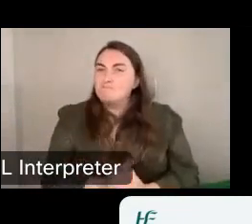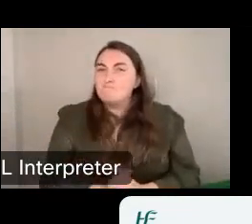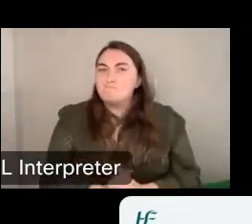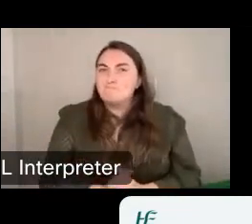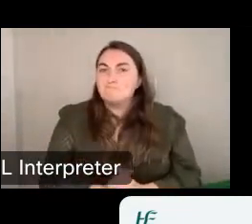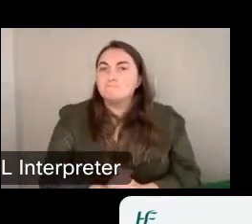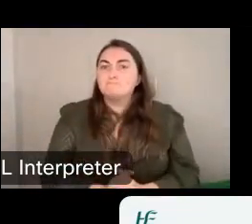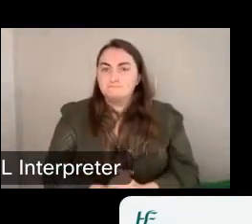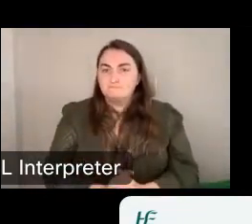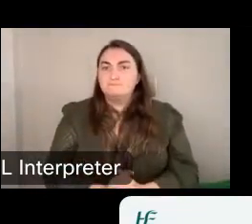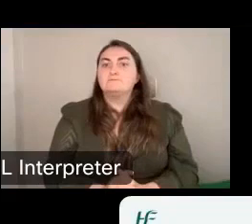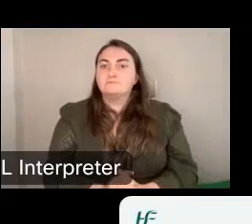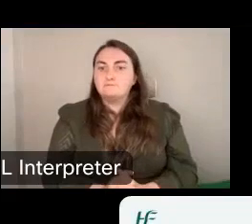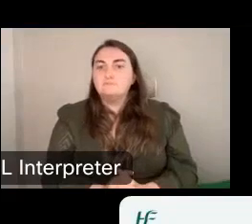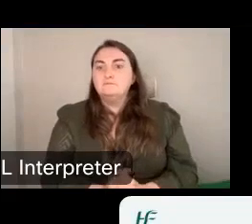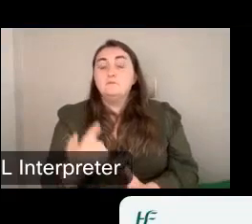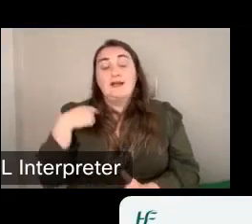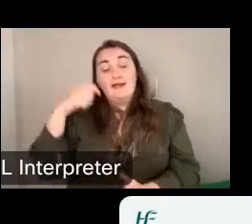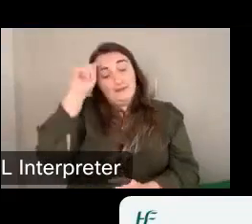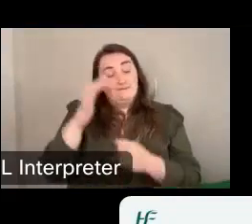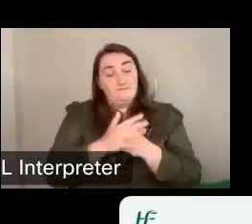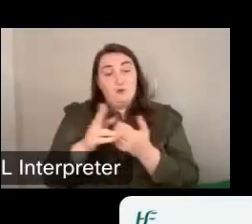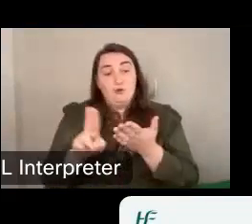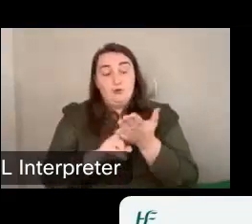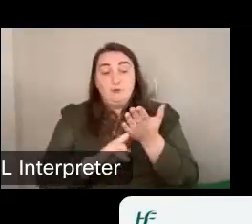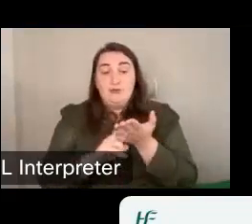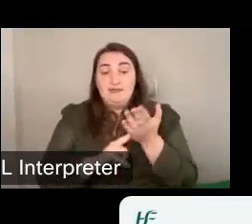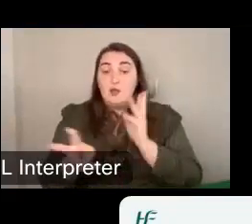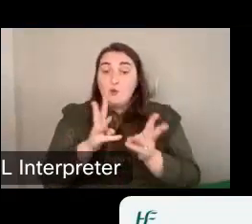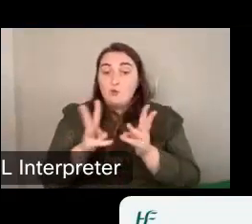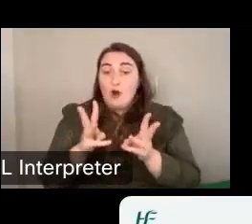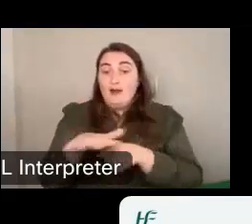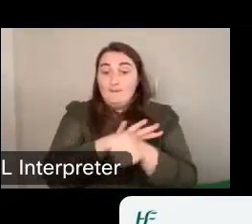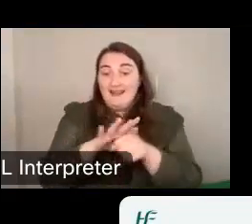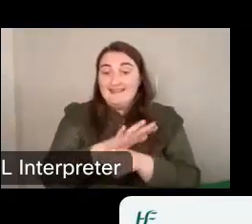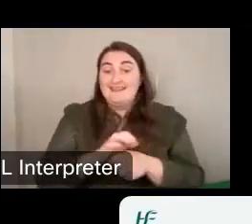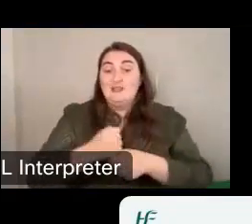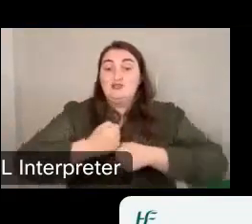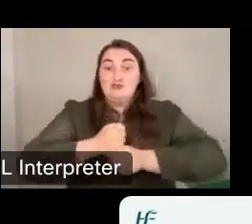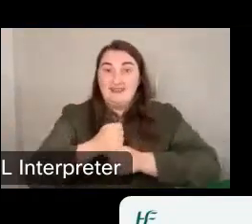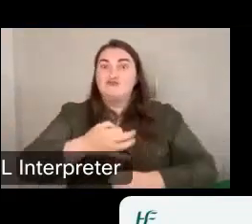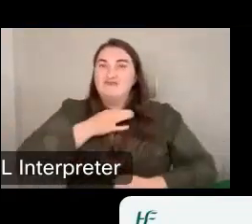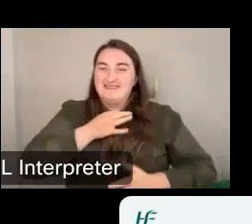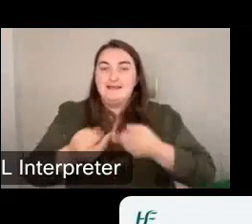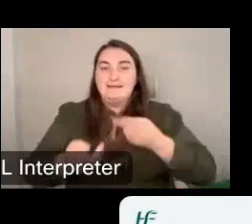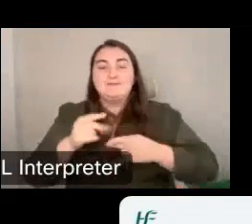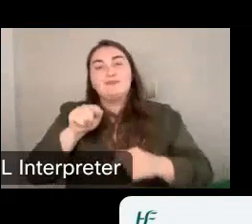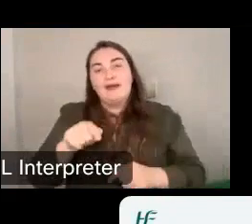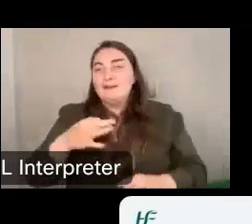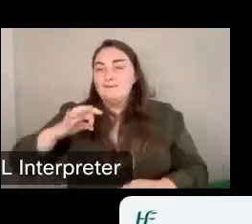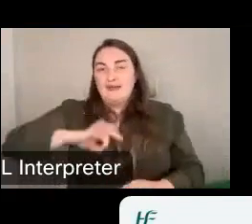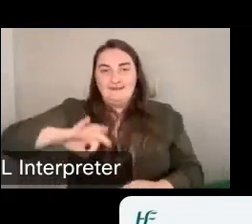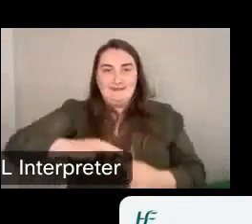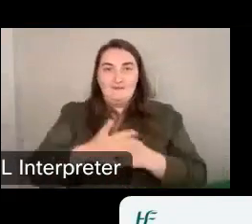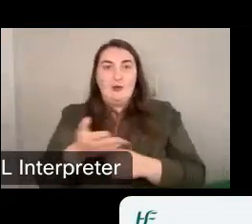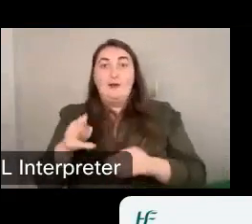Okay. I think in terms of using the workplace stress risk assessment, it is genuinely of benefit to people